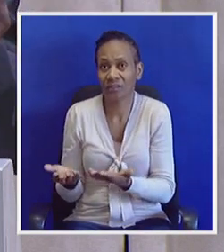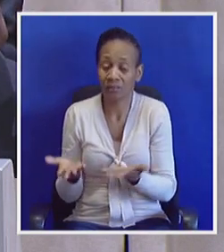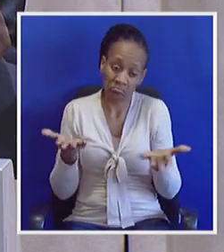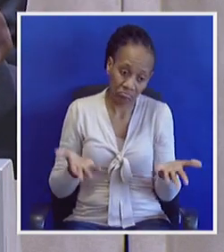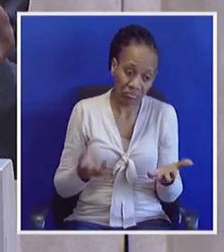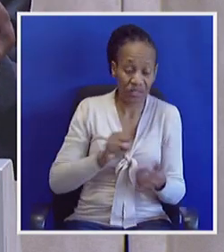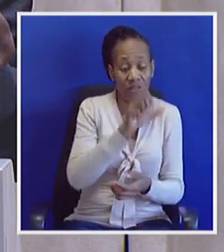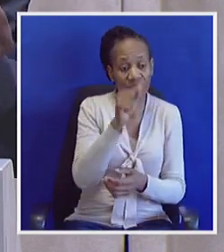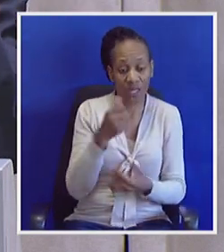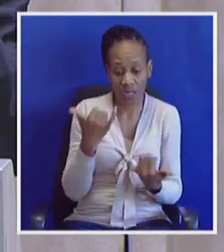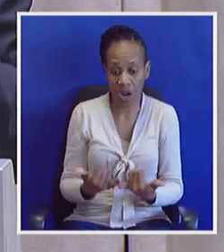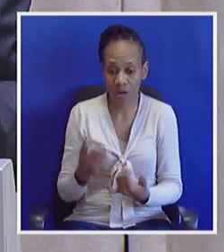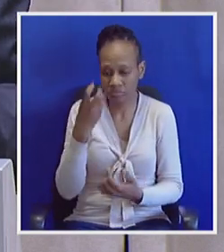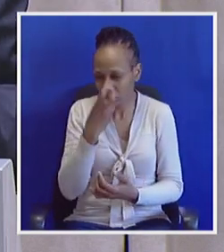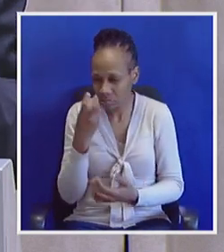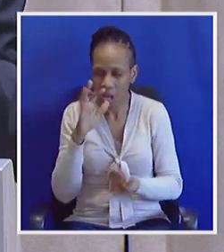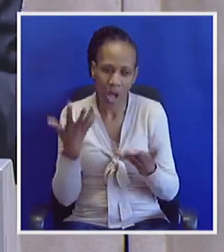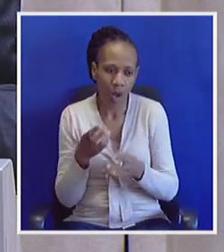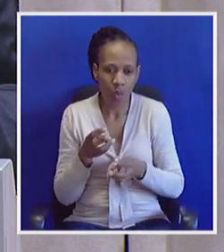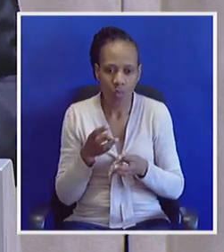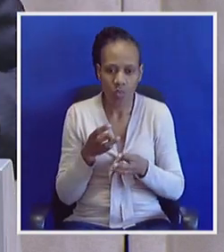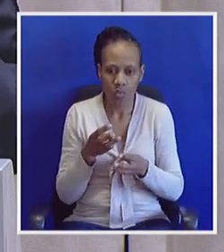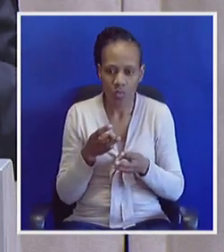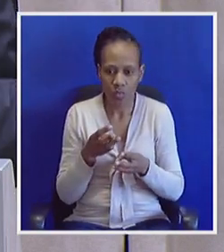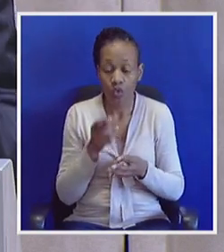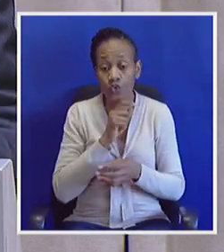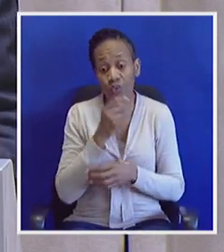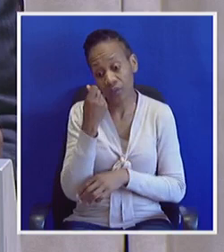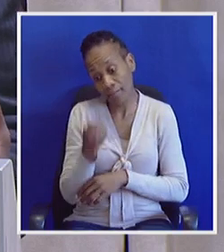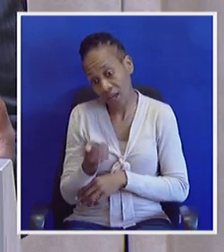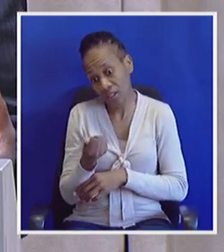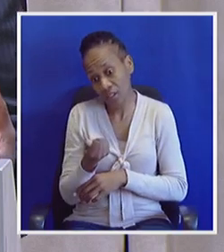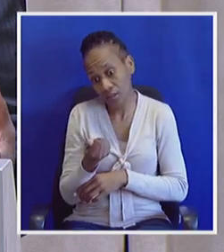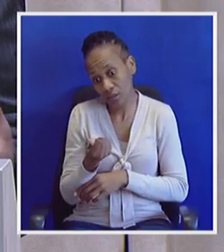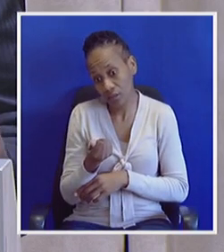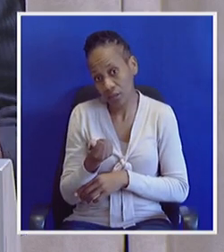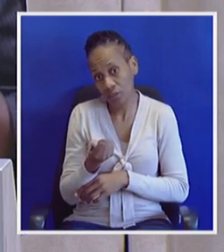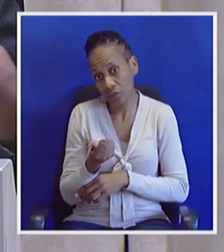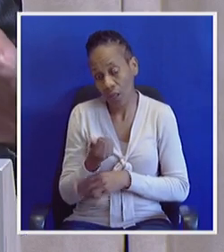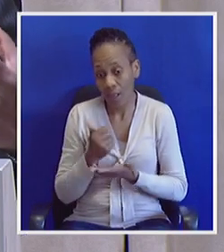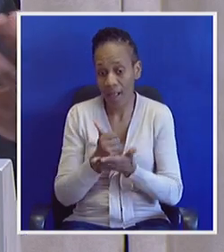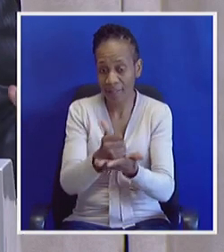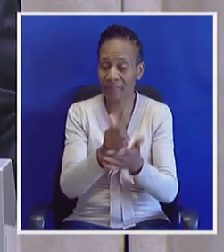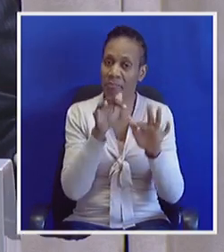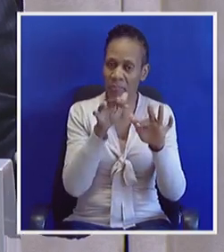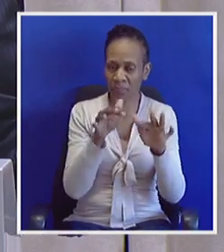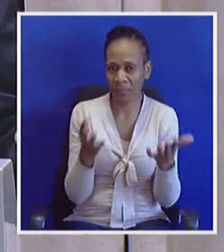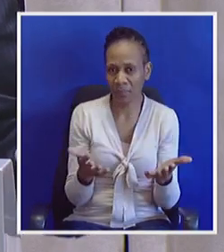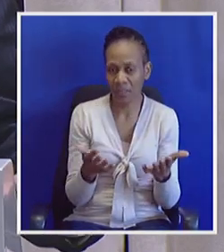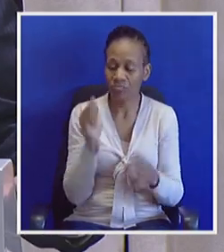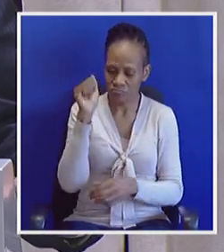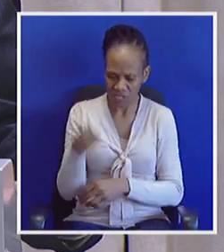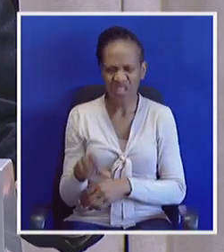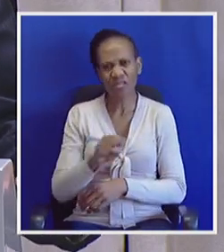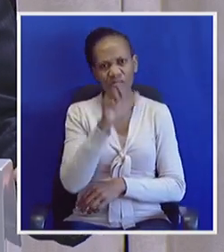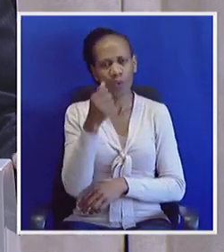seek ways of using that capital to advance the interests of our people. And yes, in our country, who